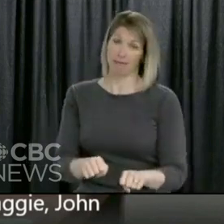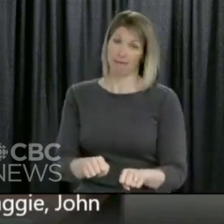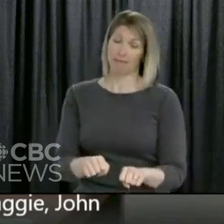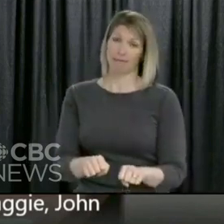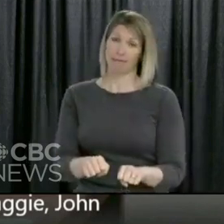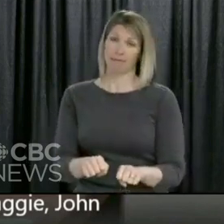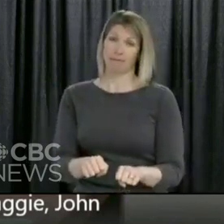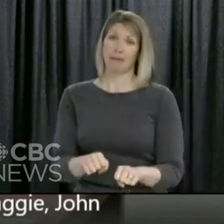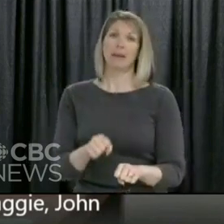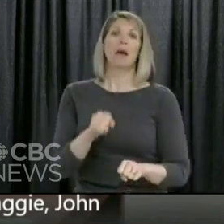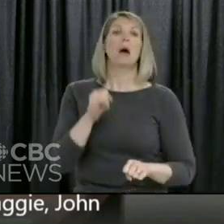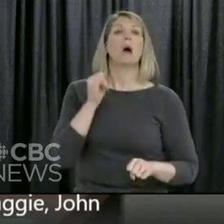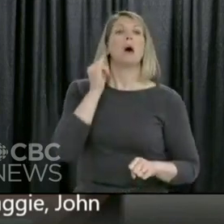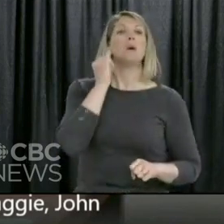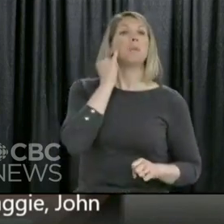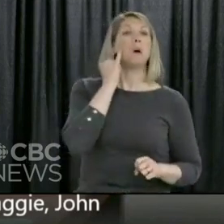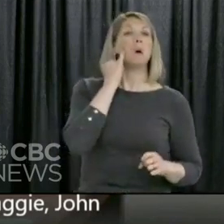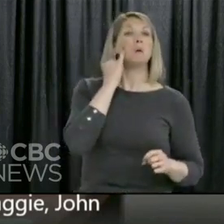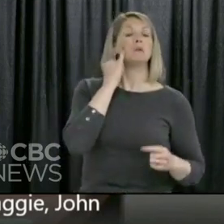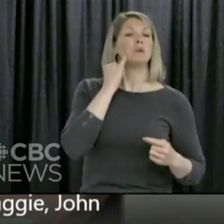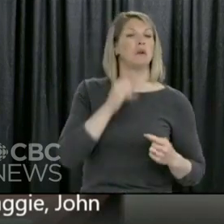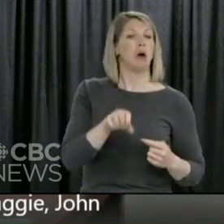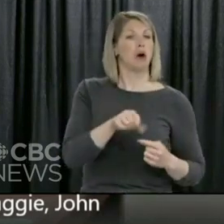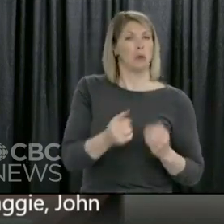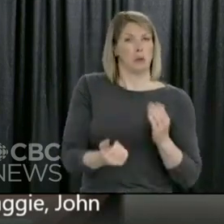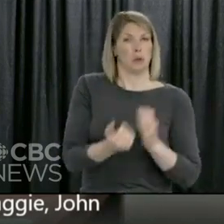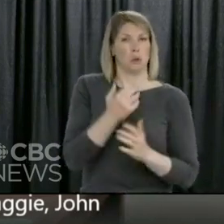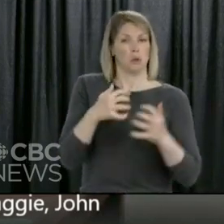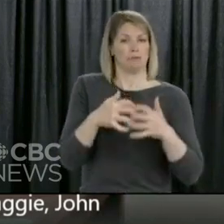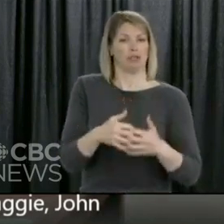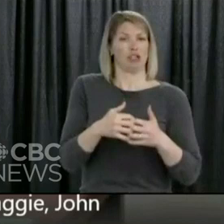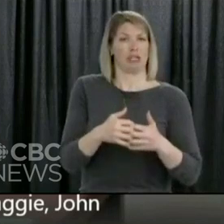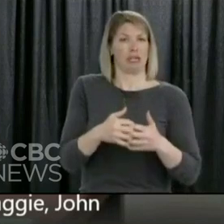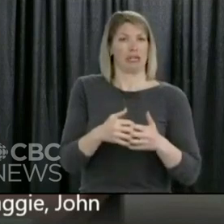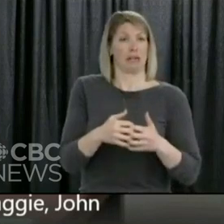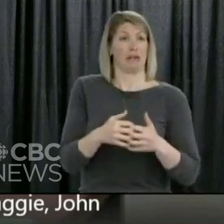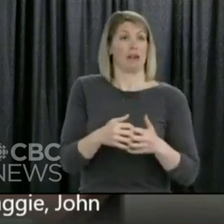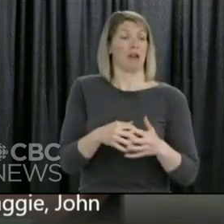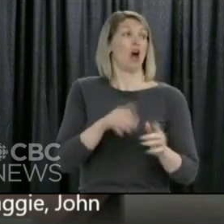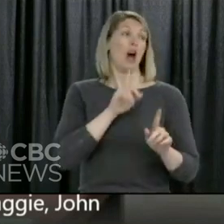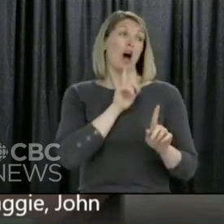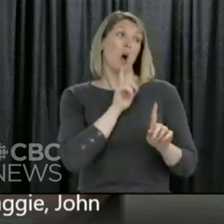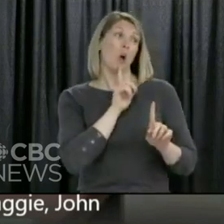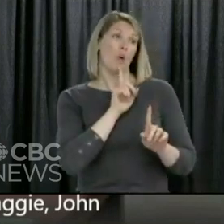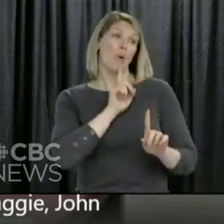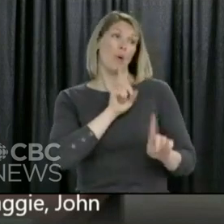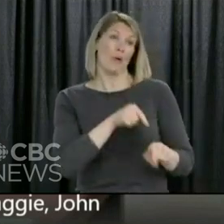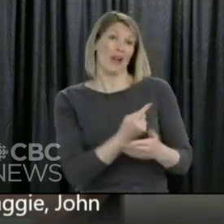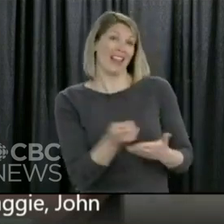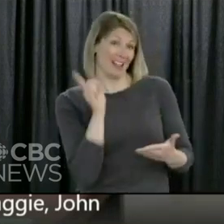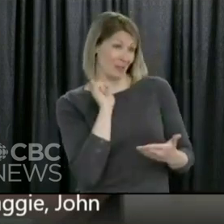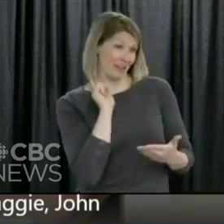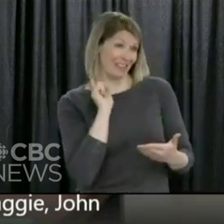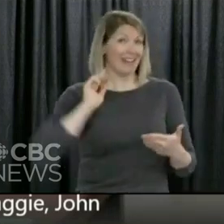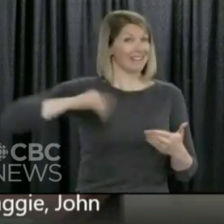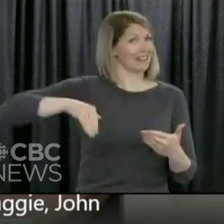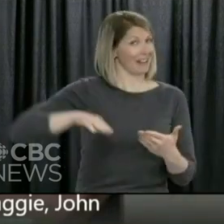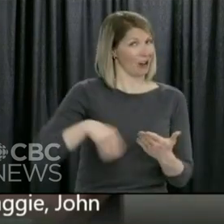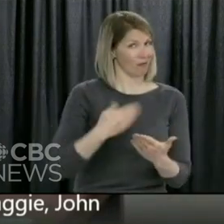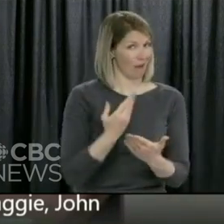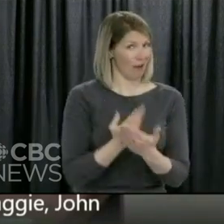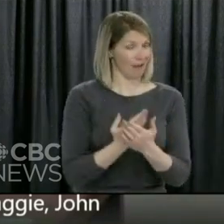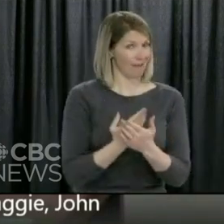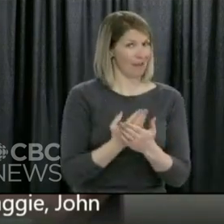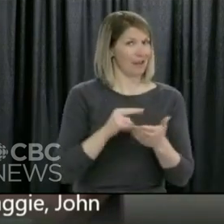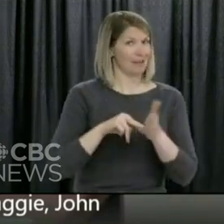If we get a new piece of equipment, which was ordered but didn't come last week, and we were prepared or